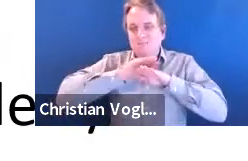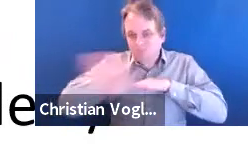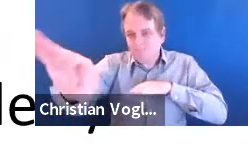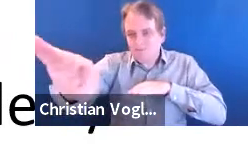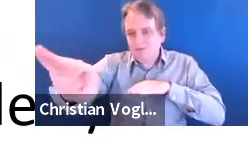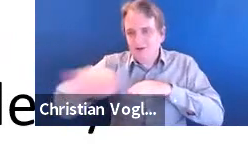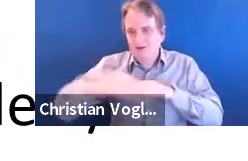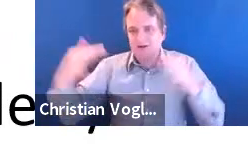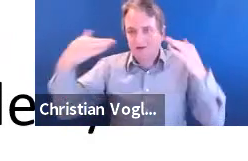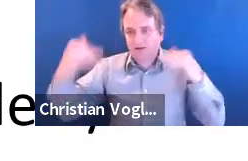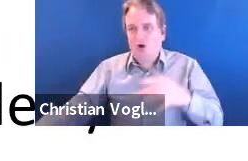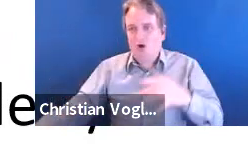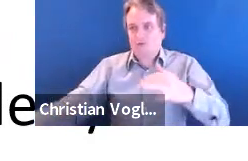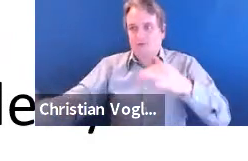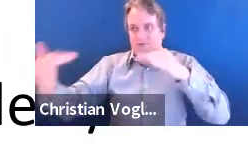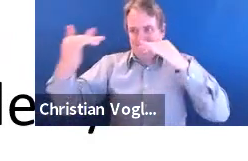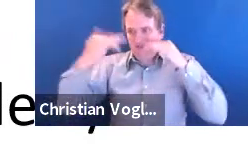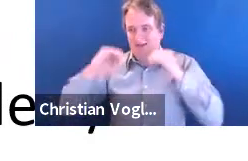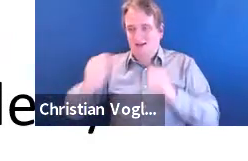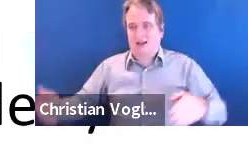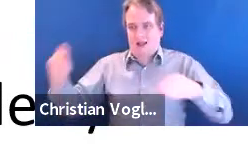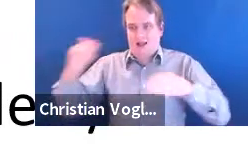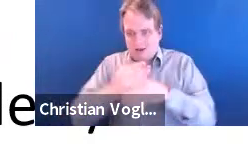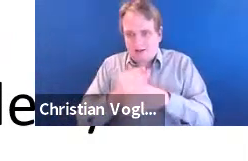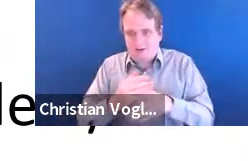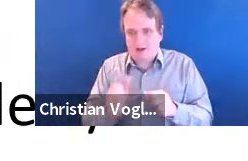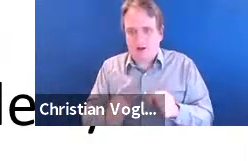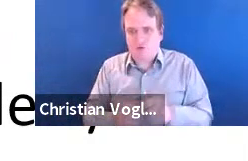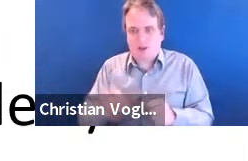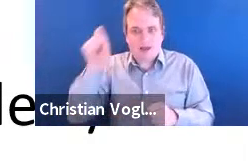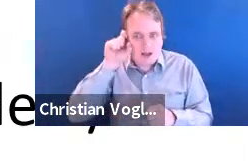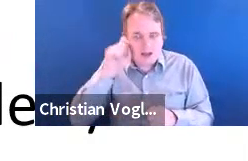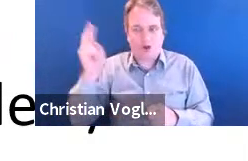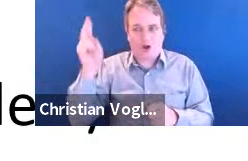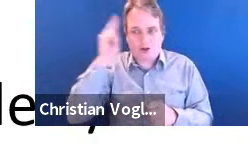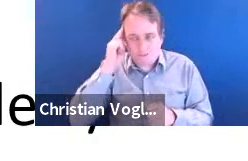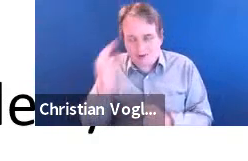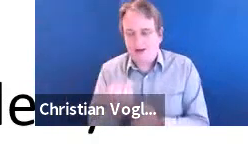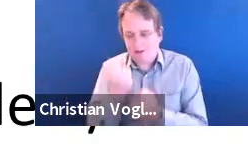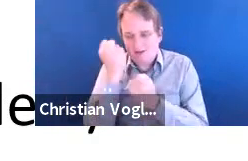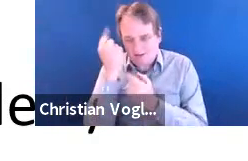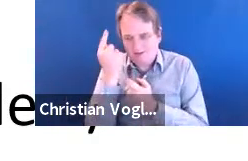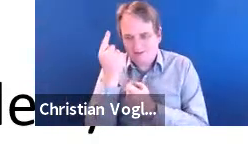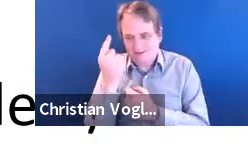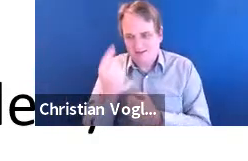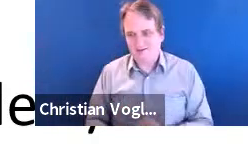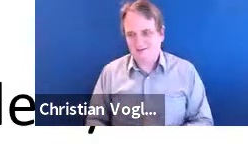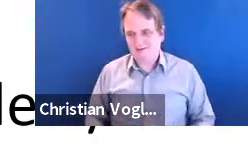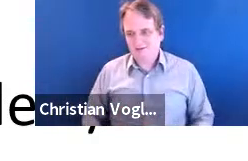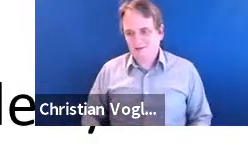may imagine, especially if you're going fast, can cause